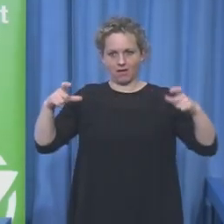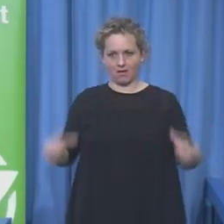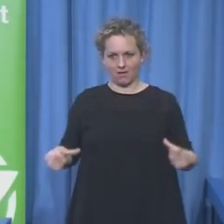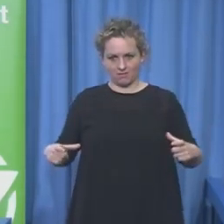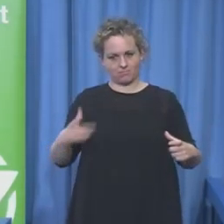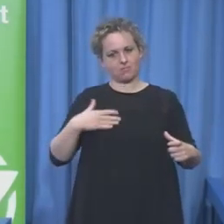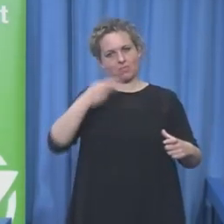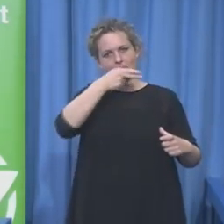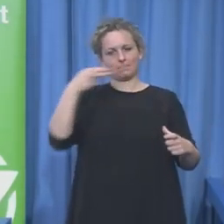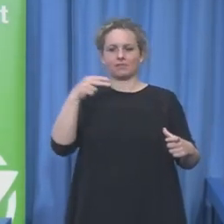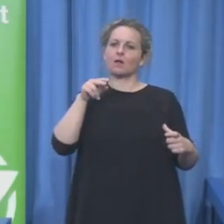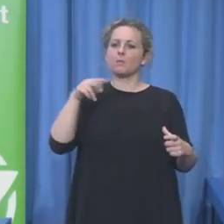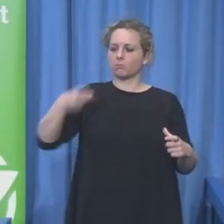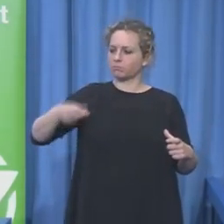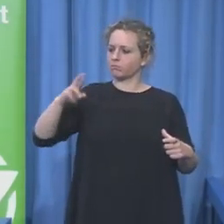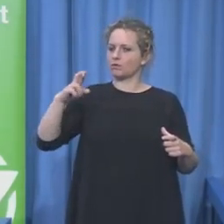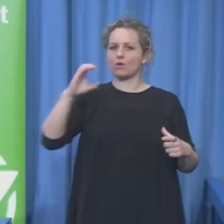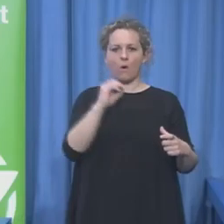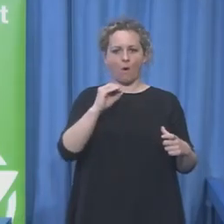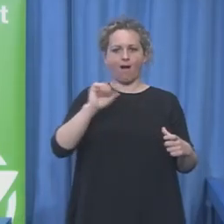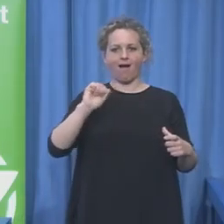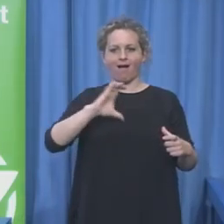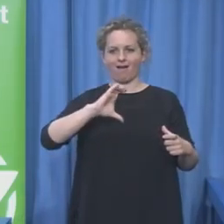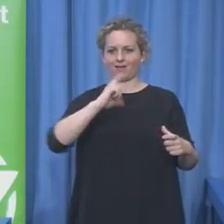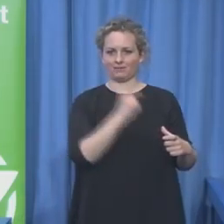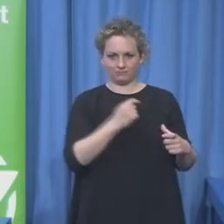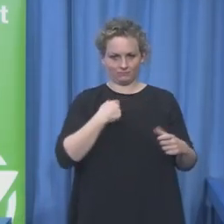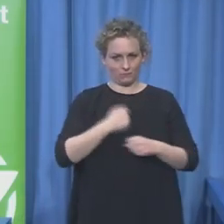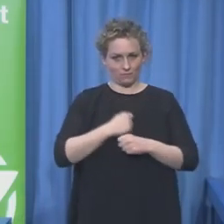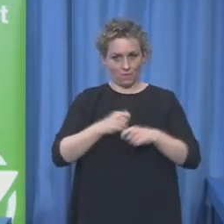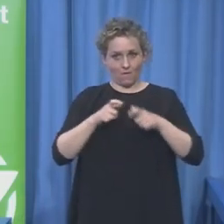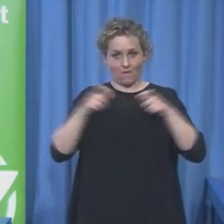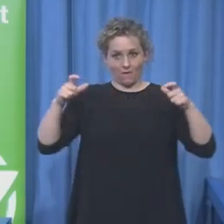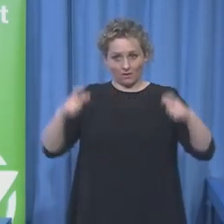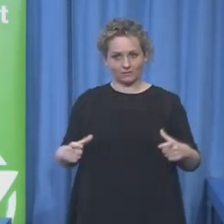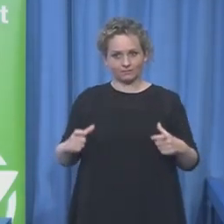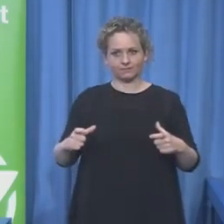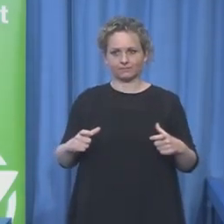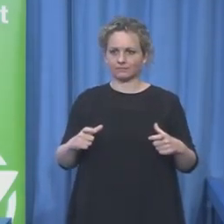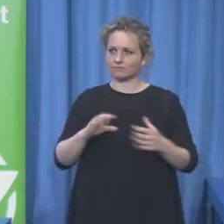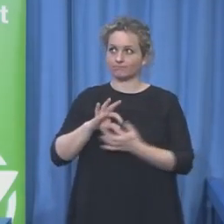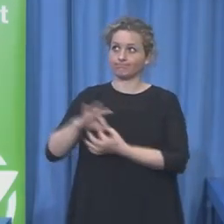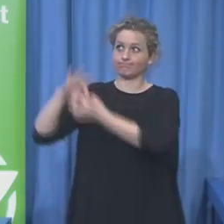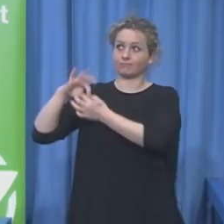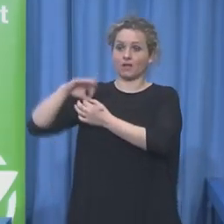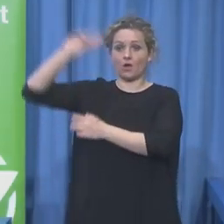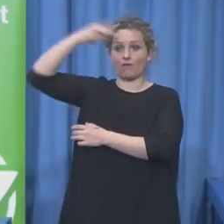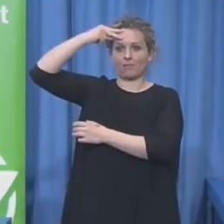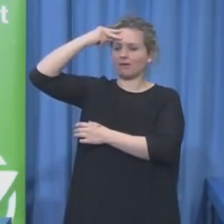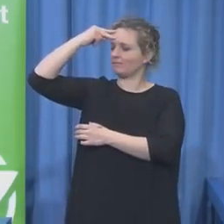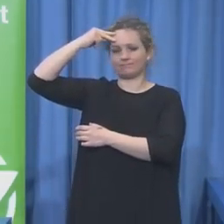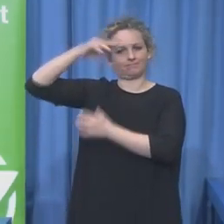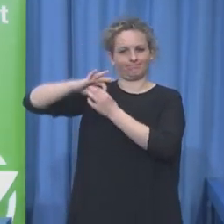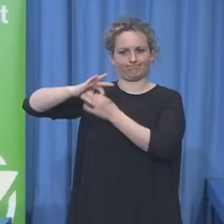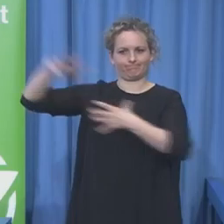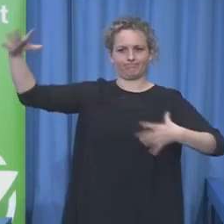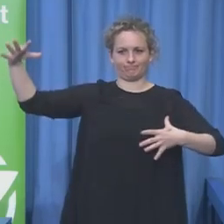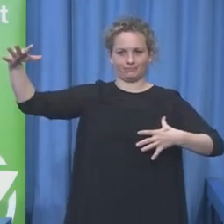non-governmental organization who is accredited by the Romanian Ministry of Labor and Social